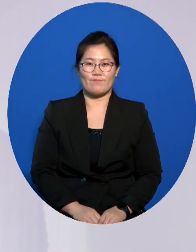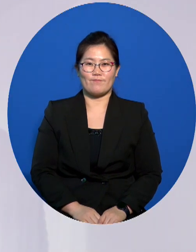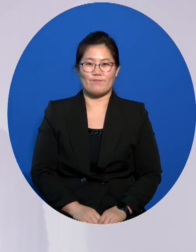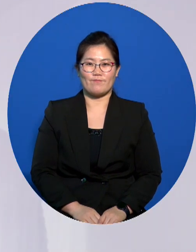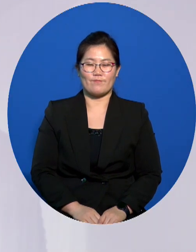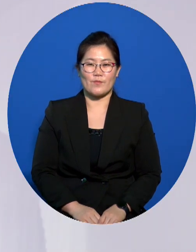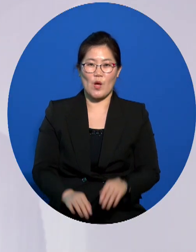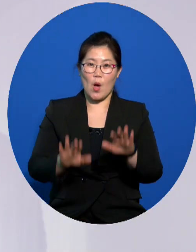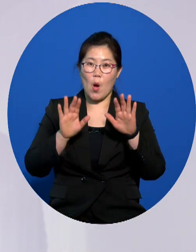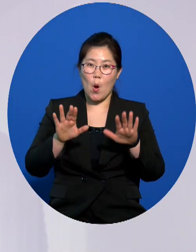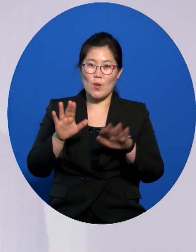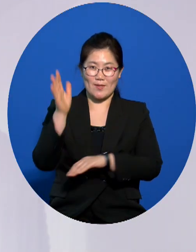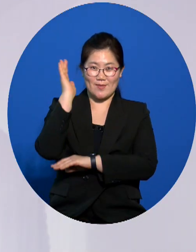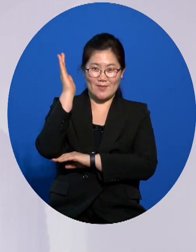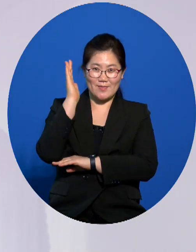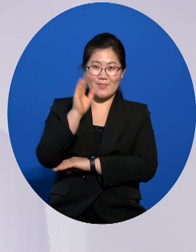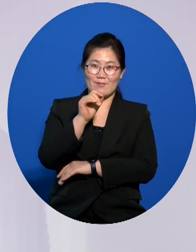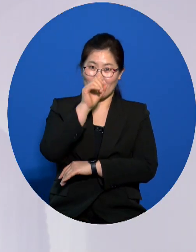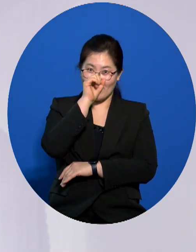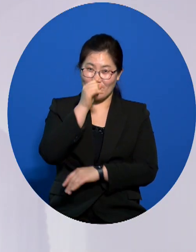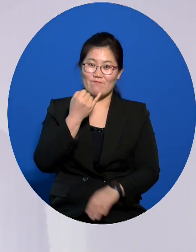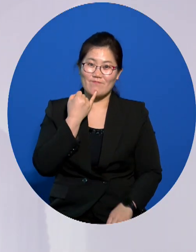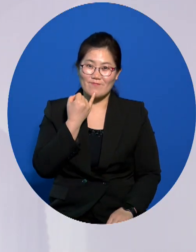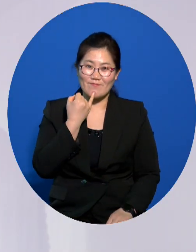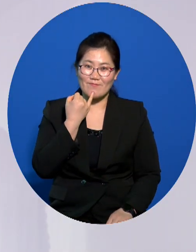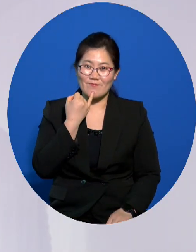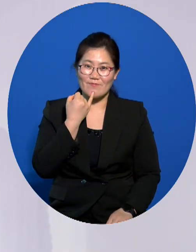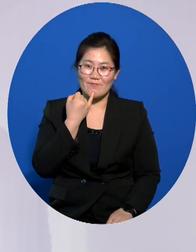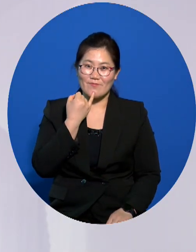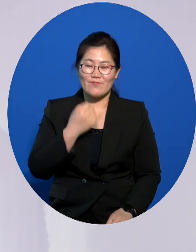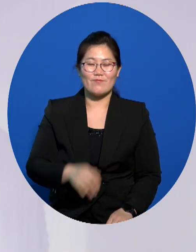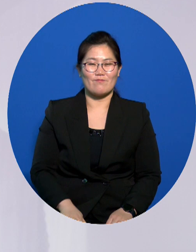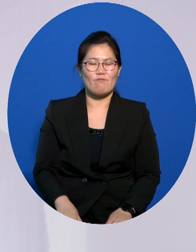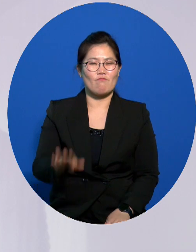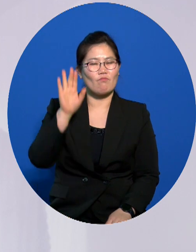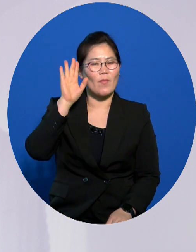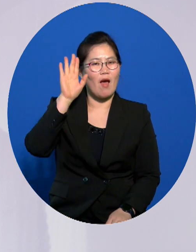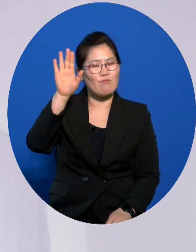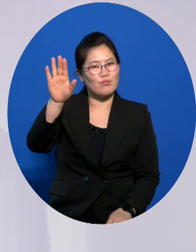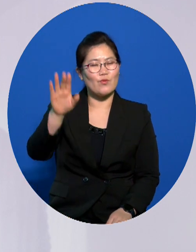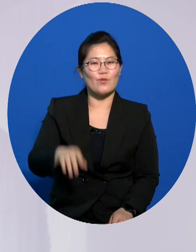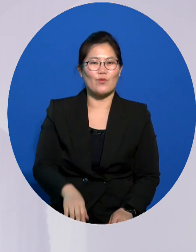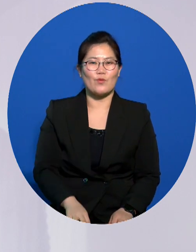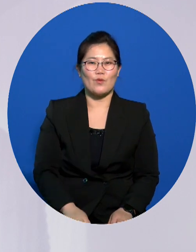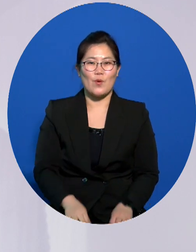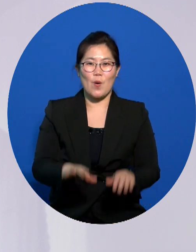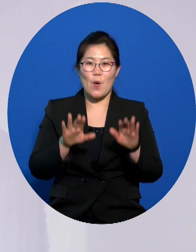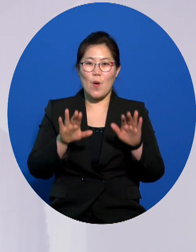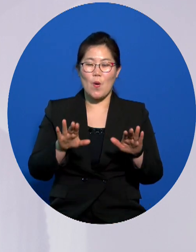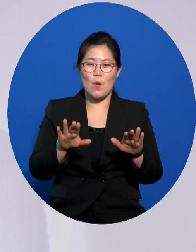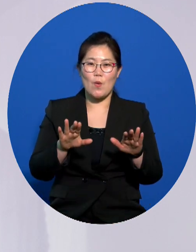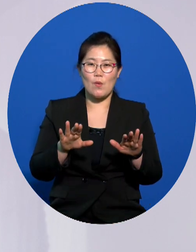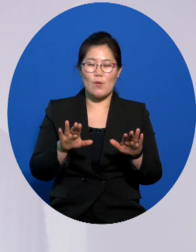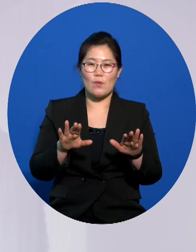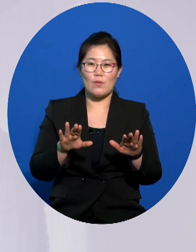four panelists. I do hope that this proved to be a meaningful event here at this round